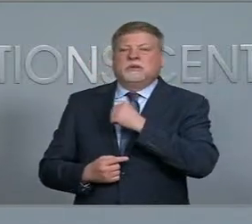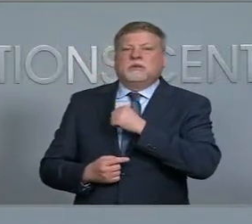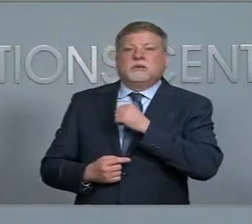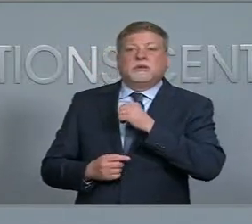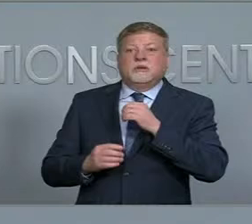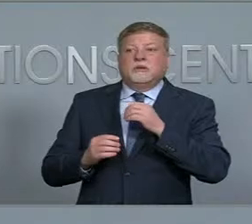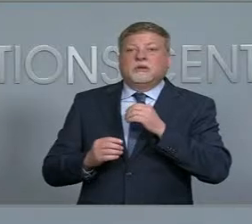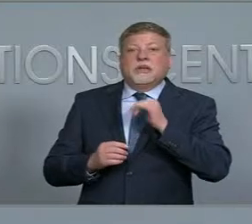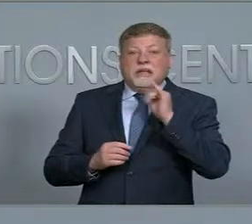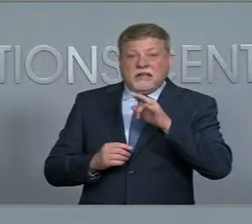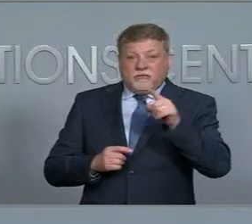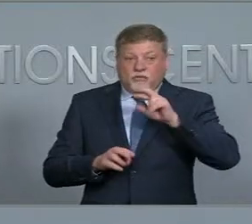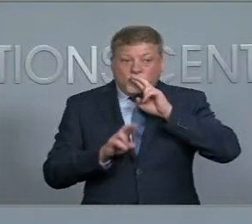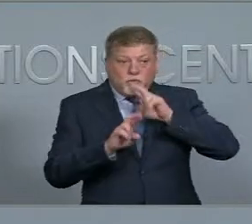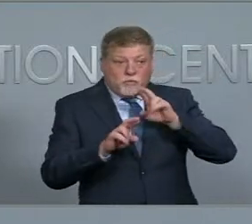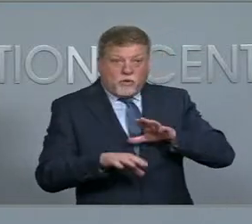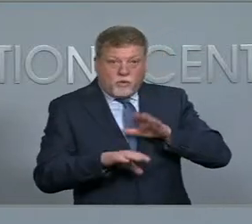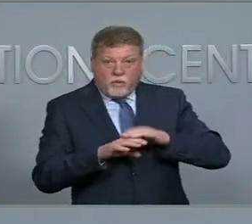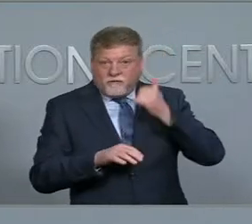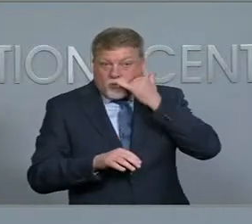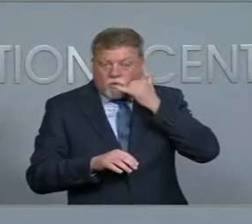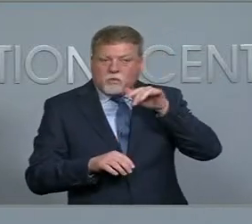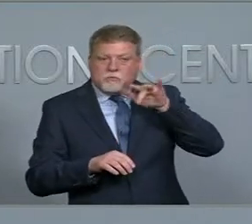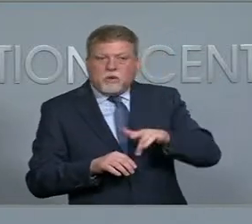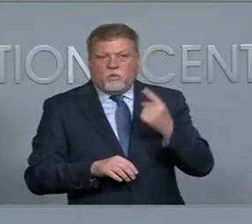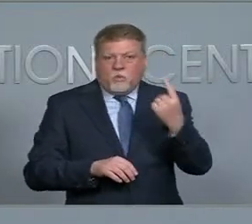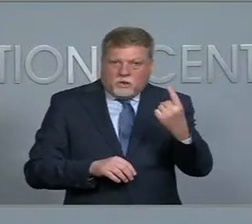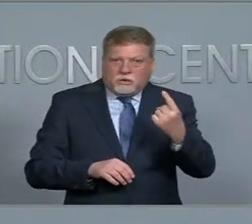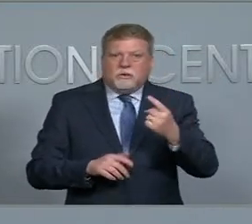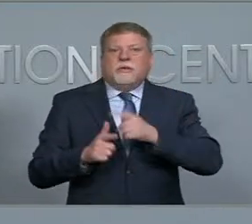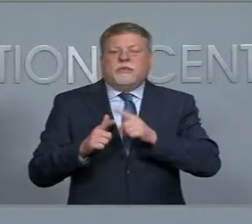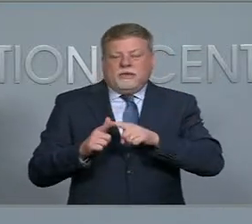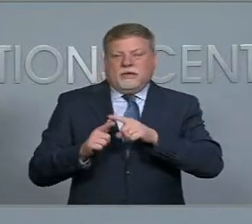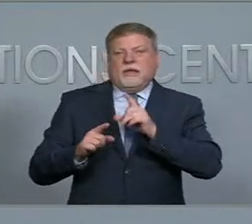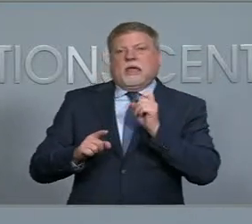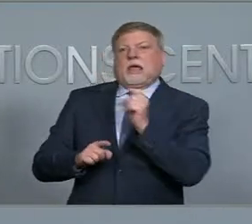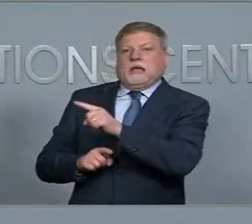is on the line, please press 1 to ask a question.